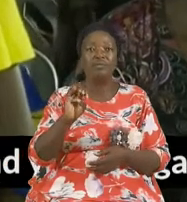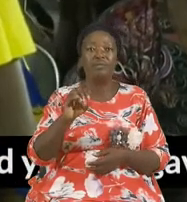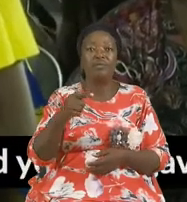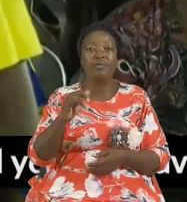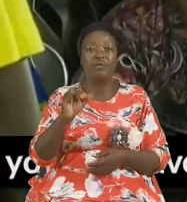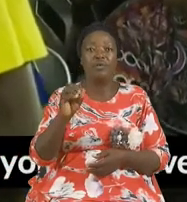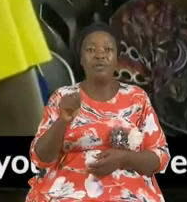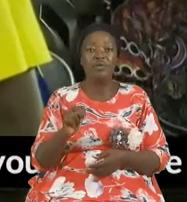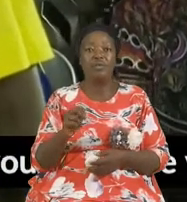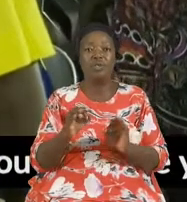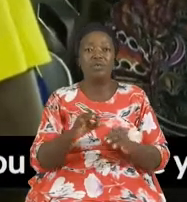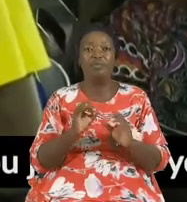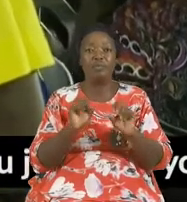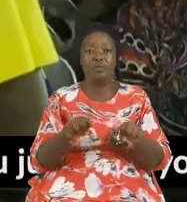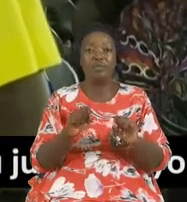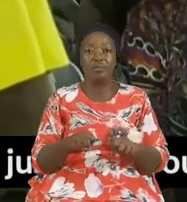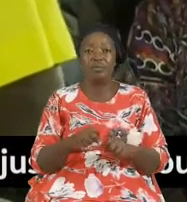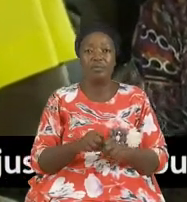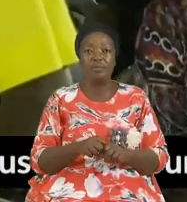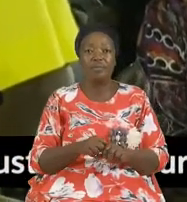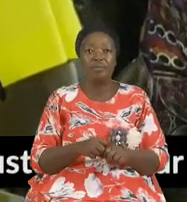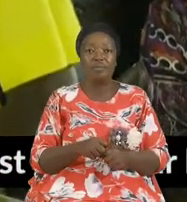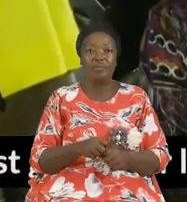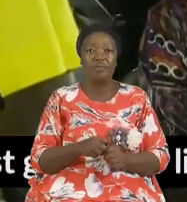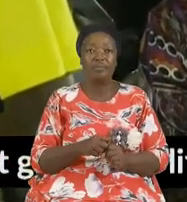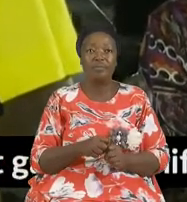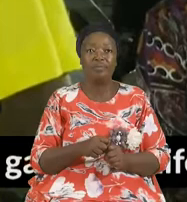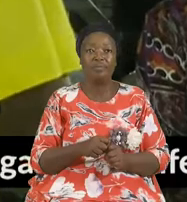can indicate the region if possible.